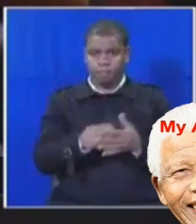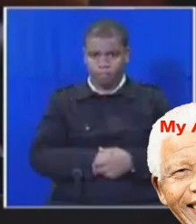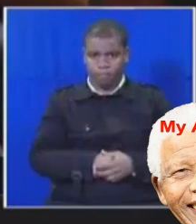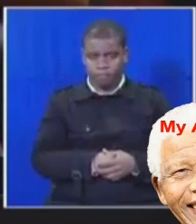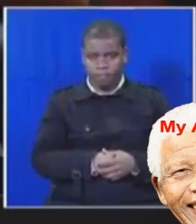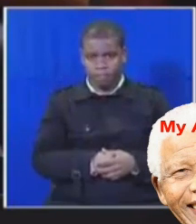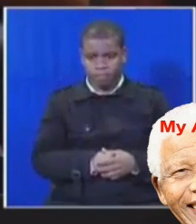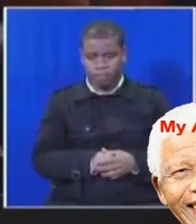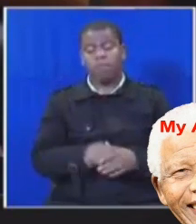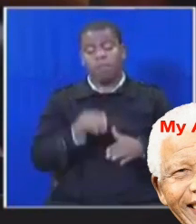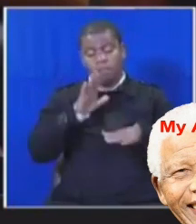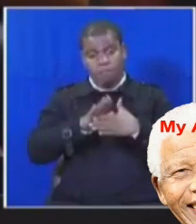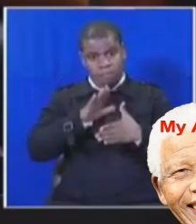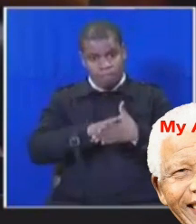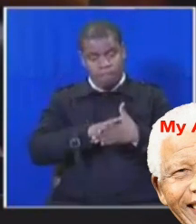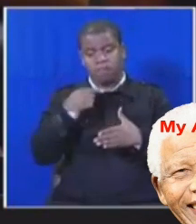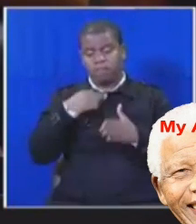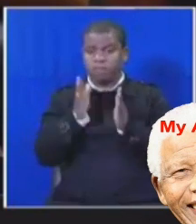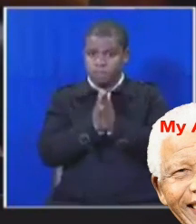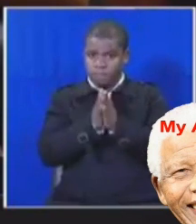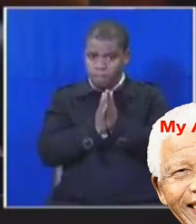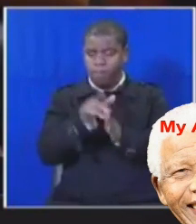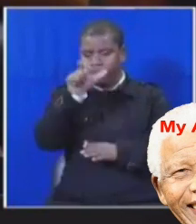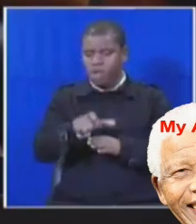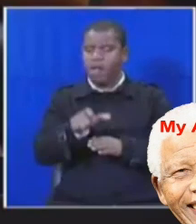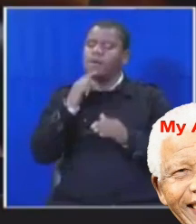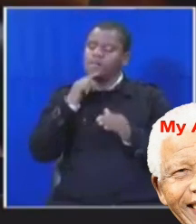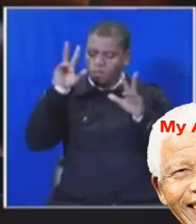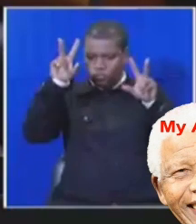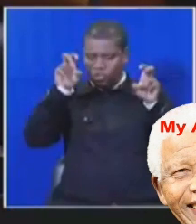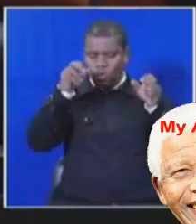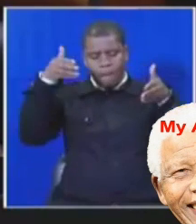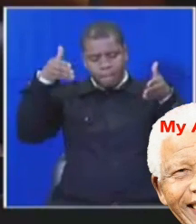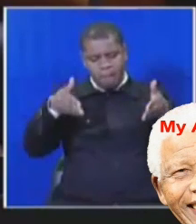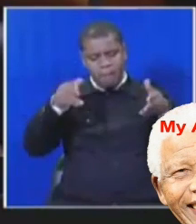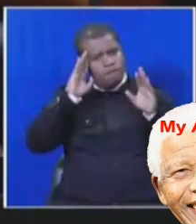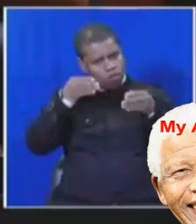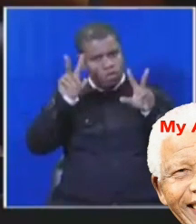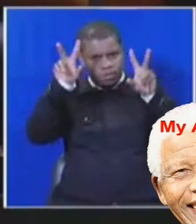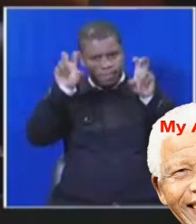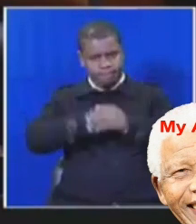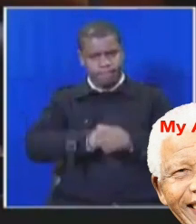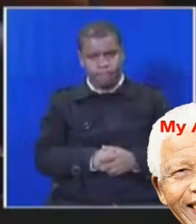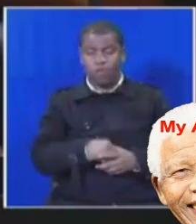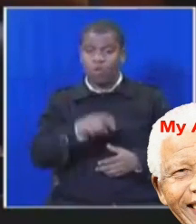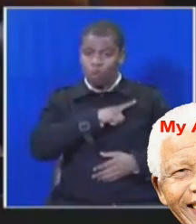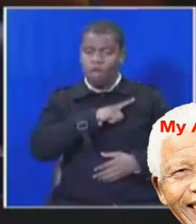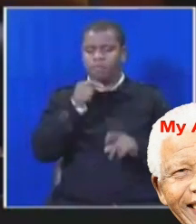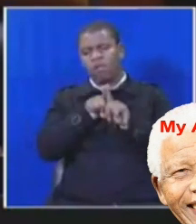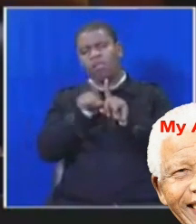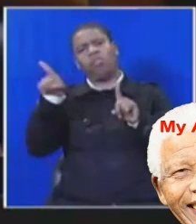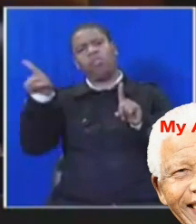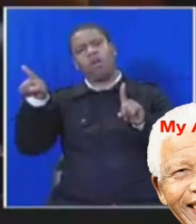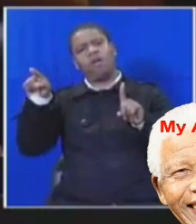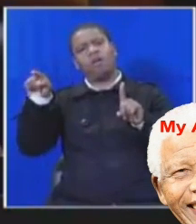why I asked the Honorable member to refrain and come back to the matter under debate, because that was straying away from